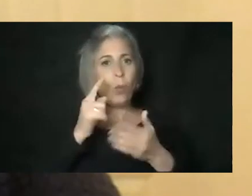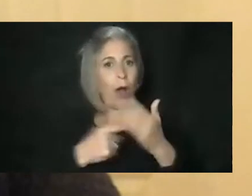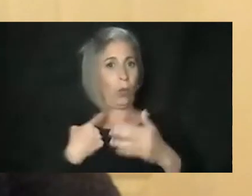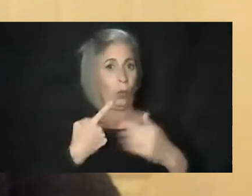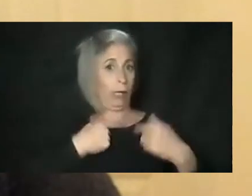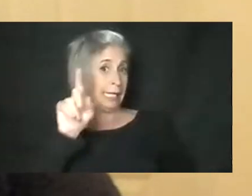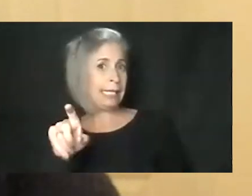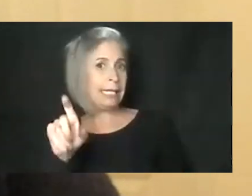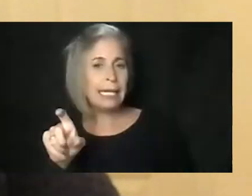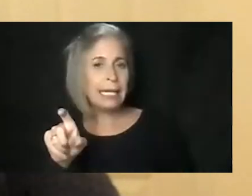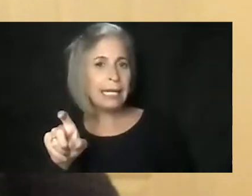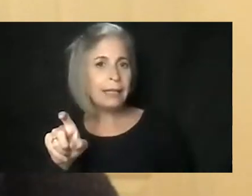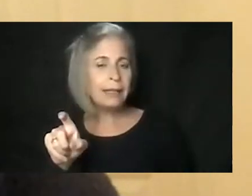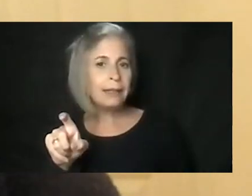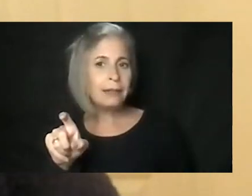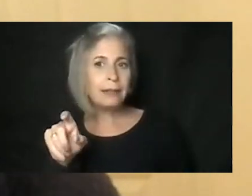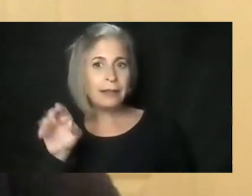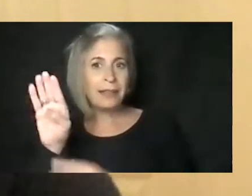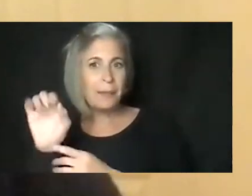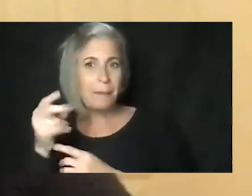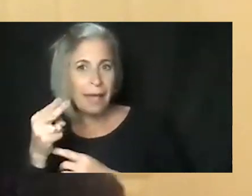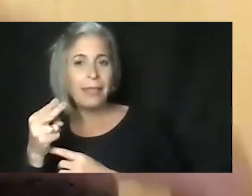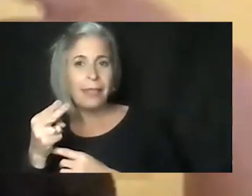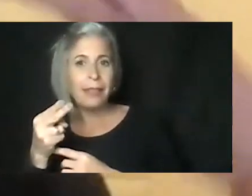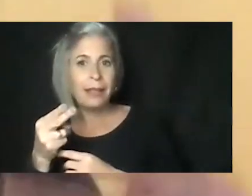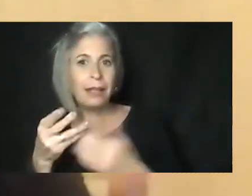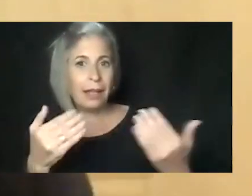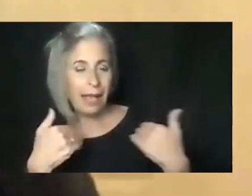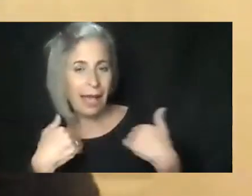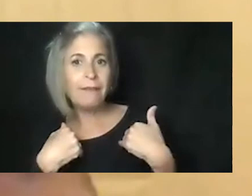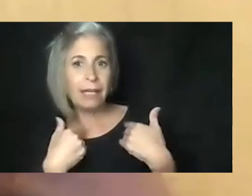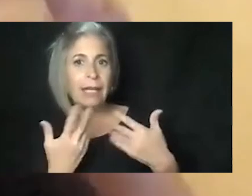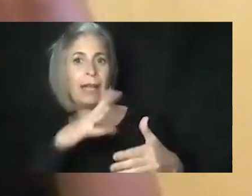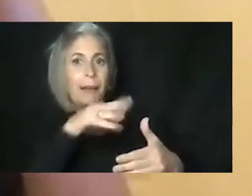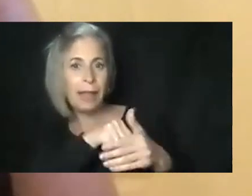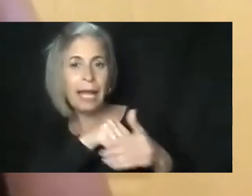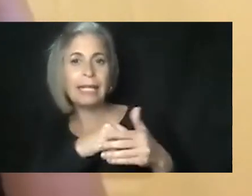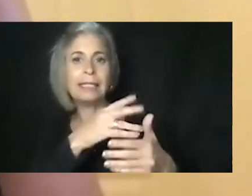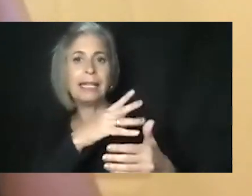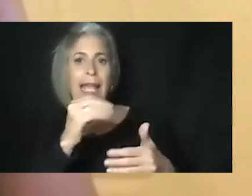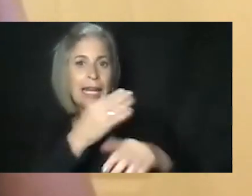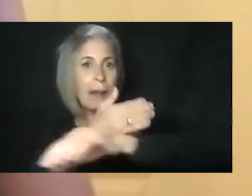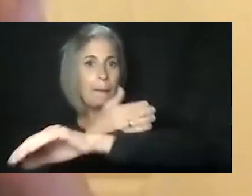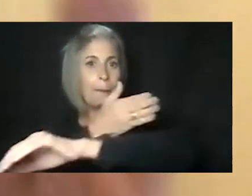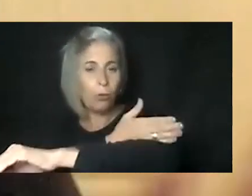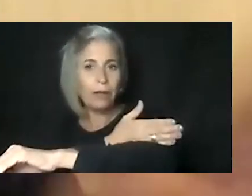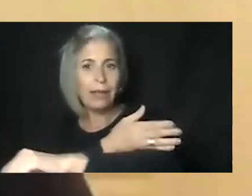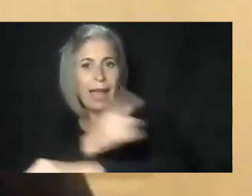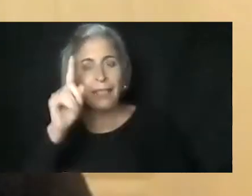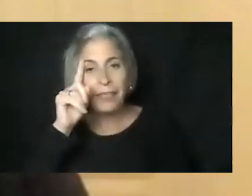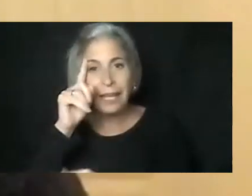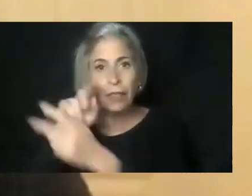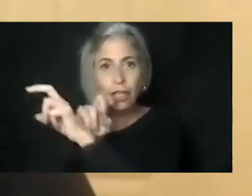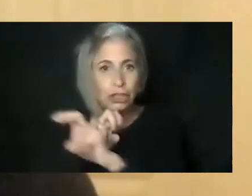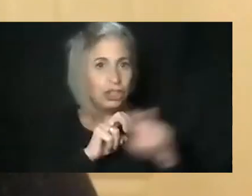is, Beth, you kind of indicated to having like compliance improving. I think what we need the